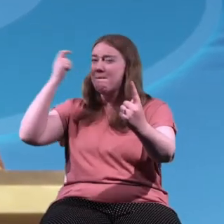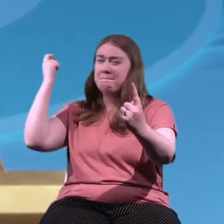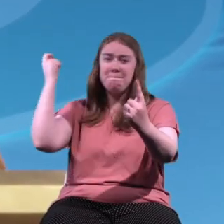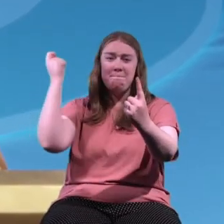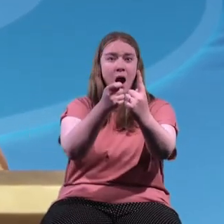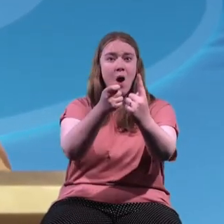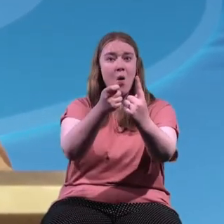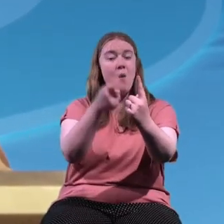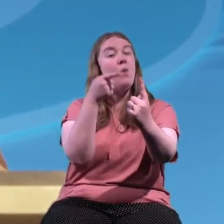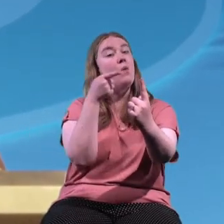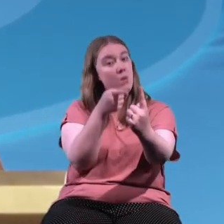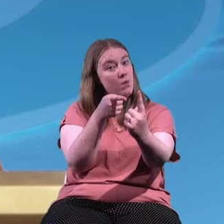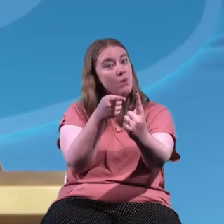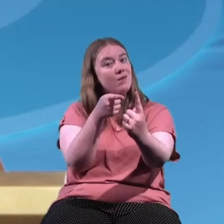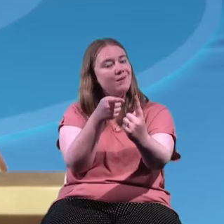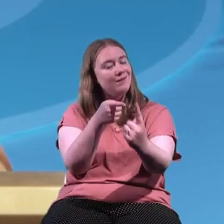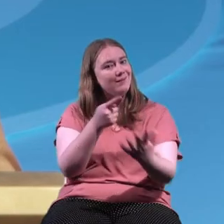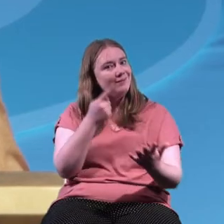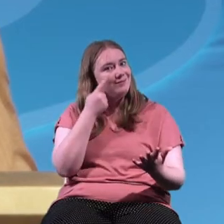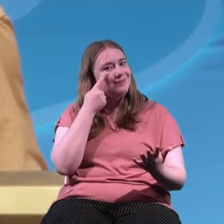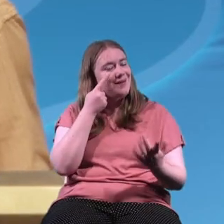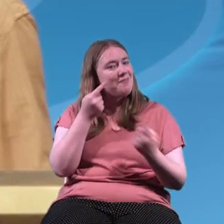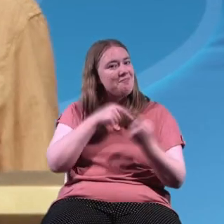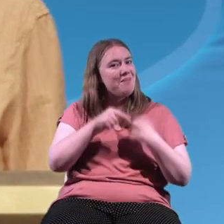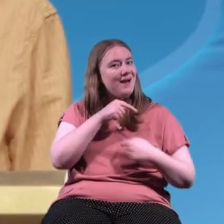Do you notice where the psalm begins?